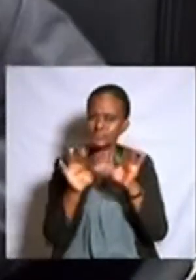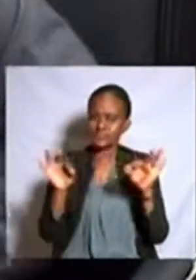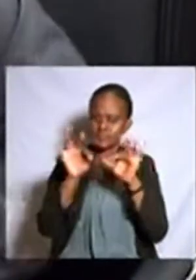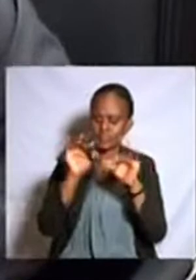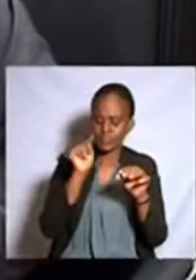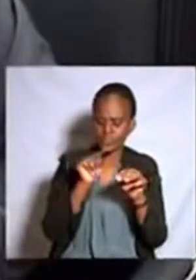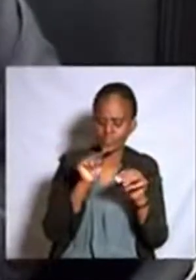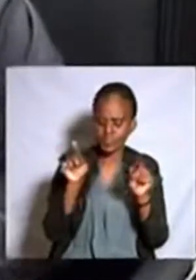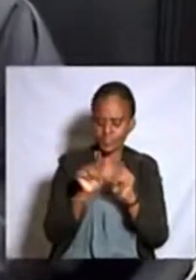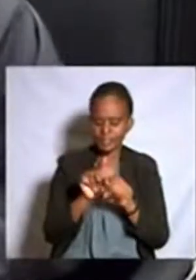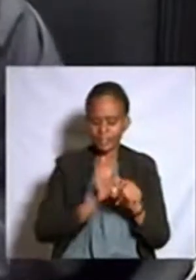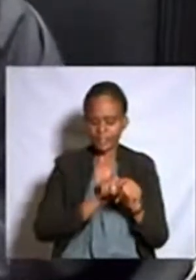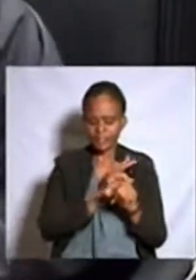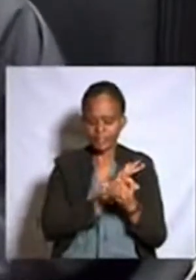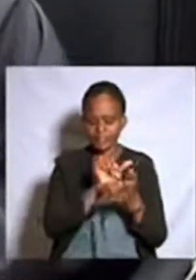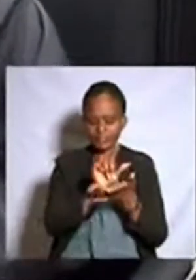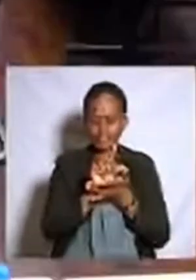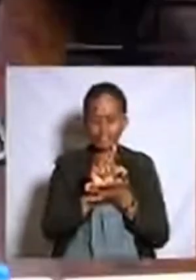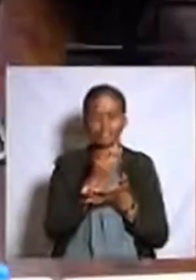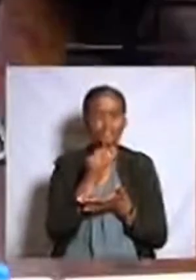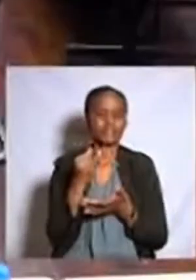this staff loans issue?